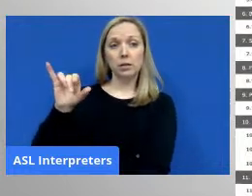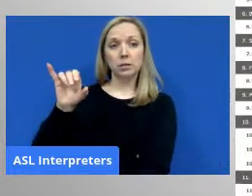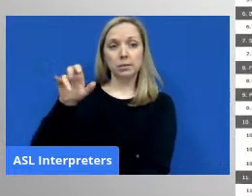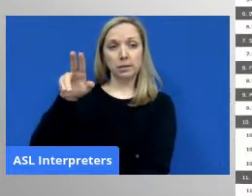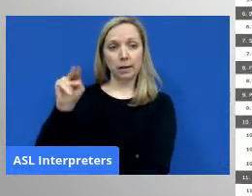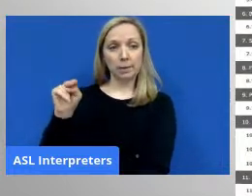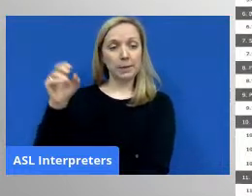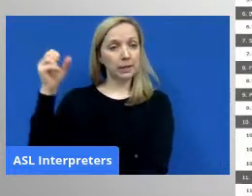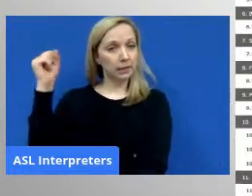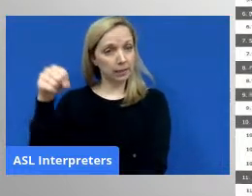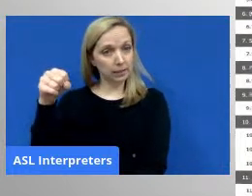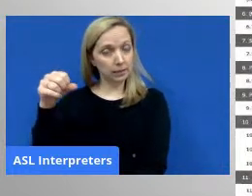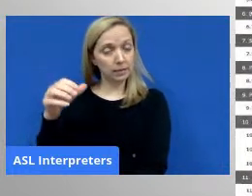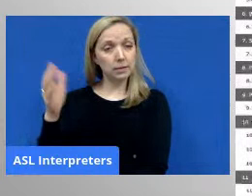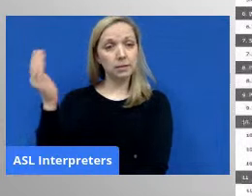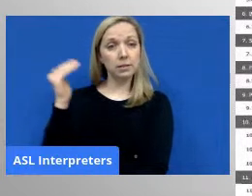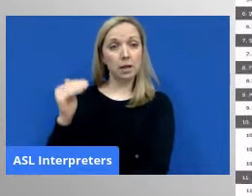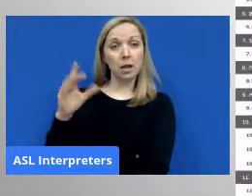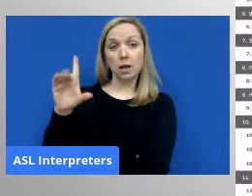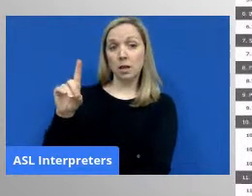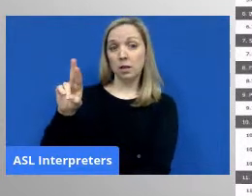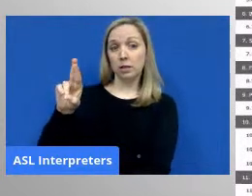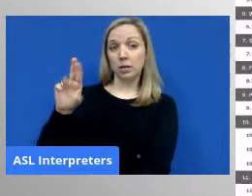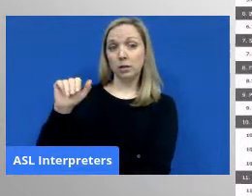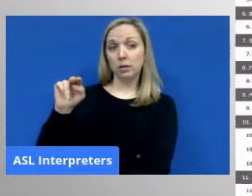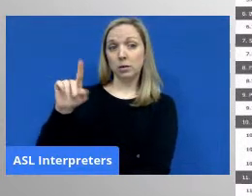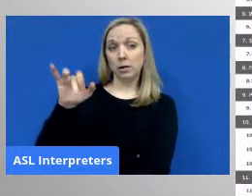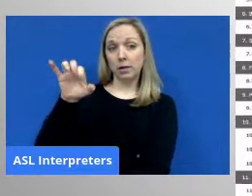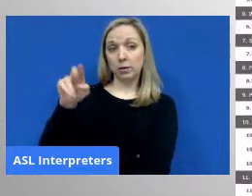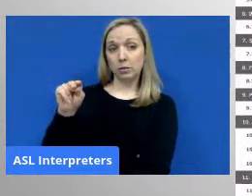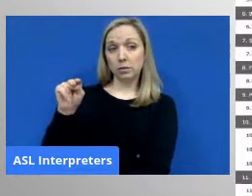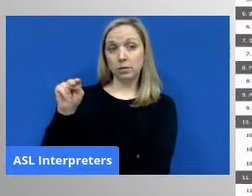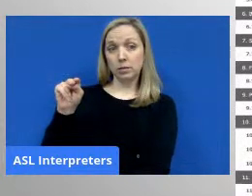Yes. Dr. Anderson?